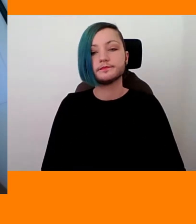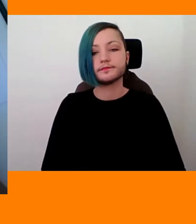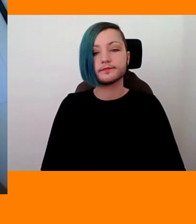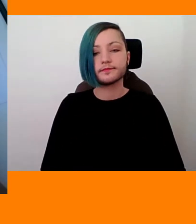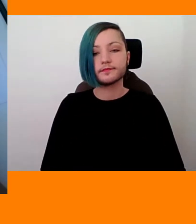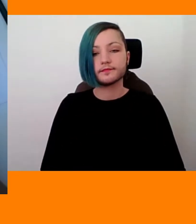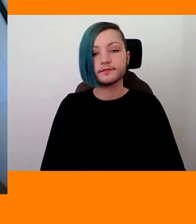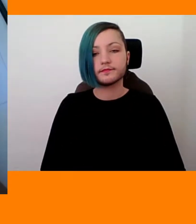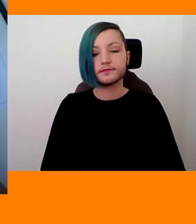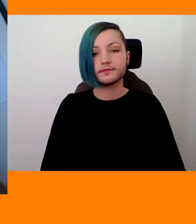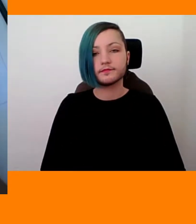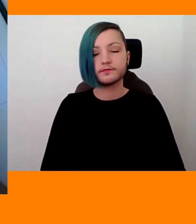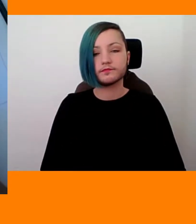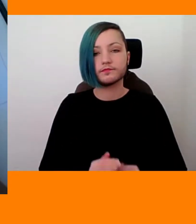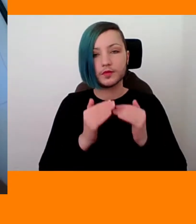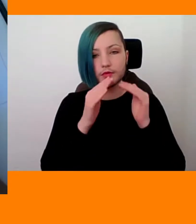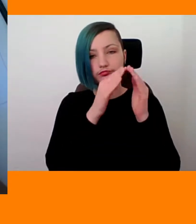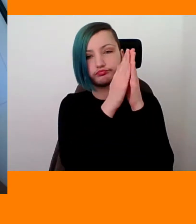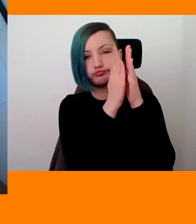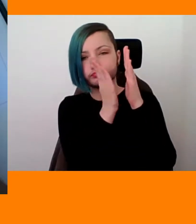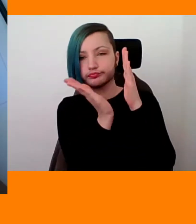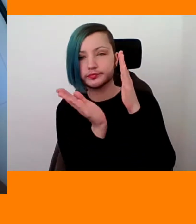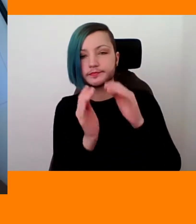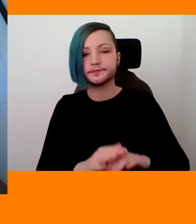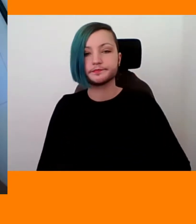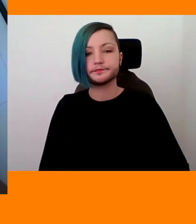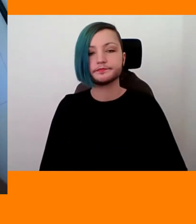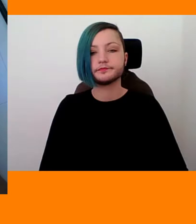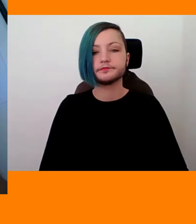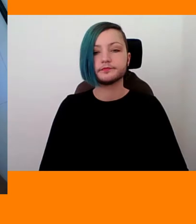Do that all the way along.